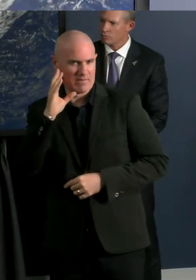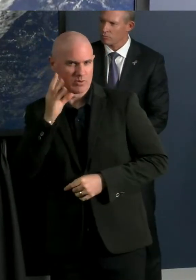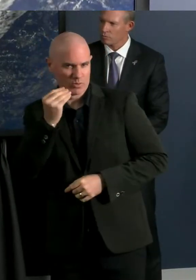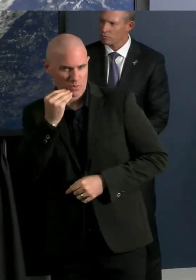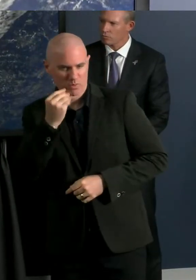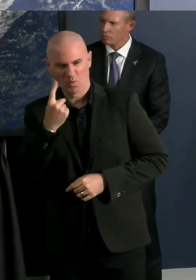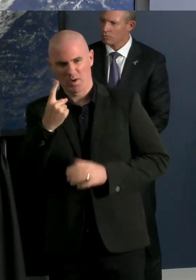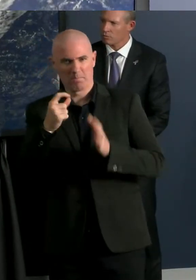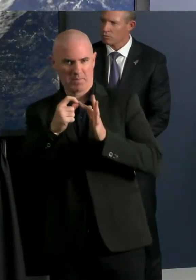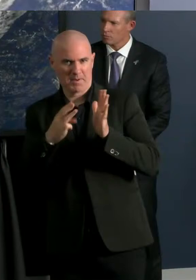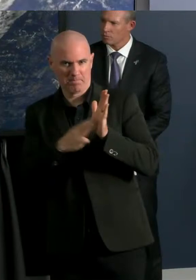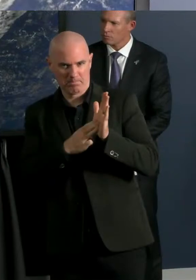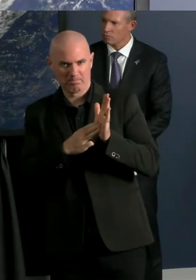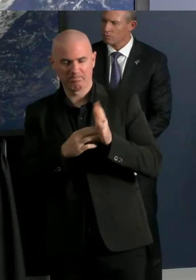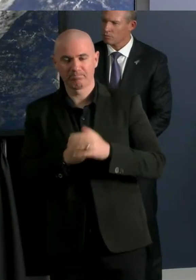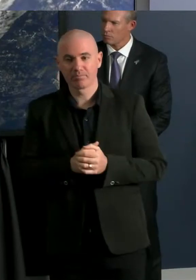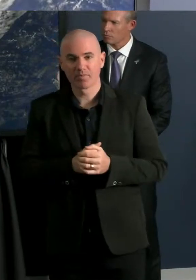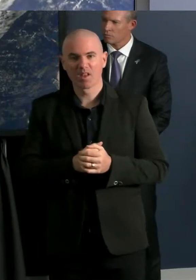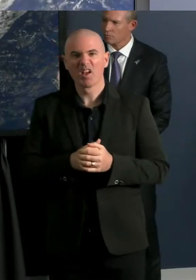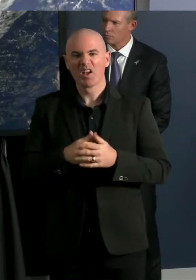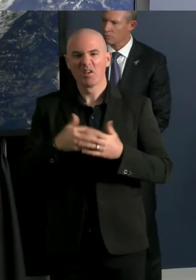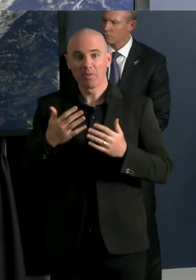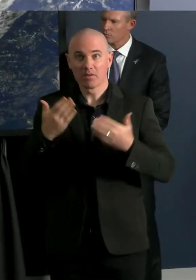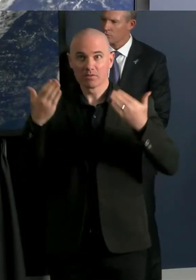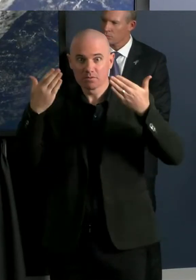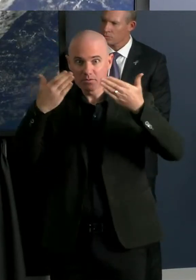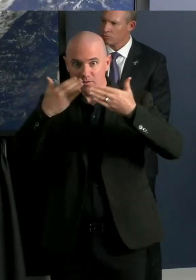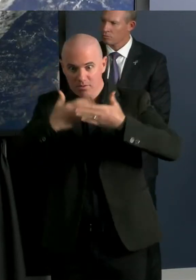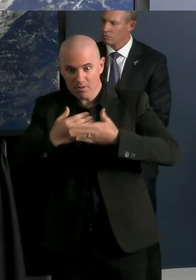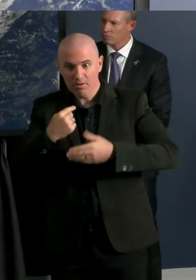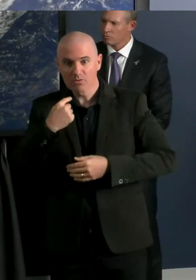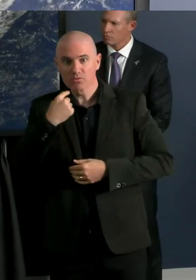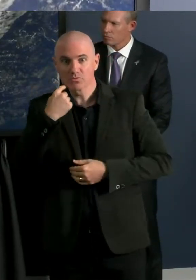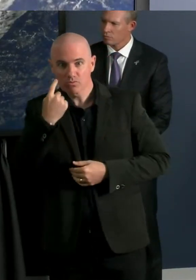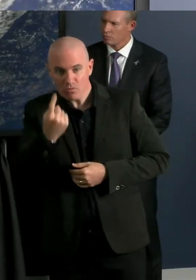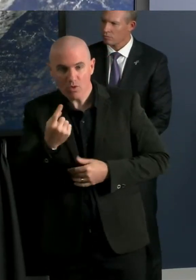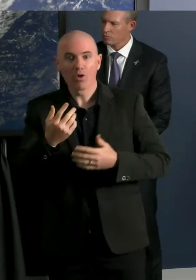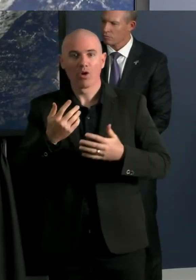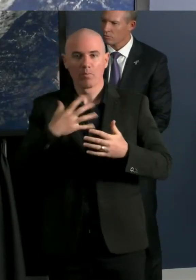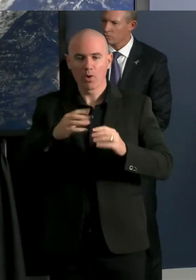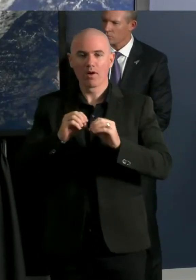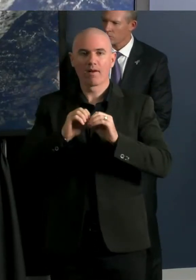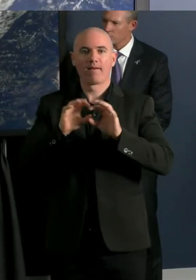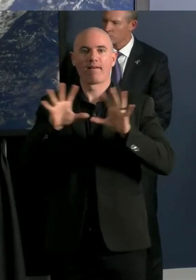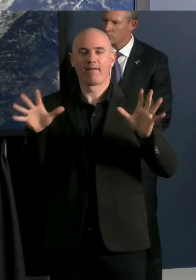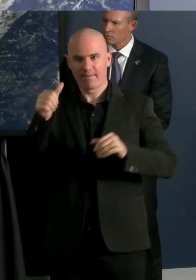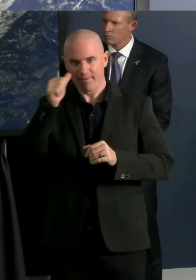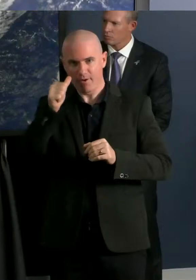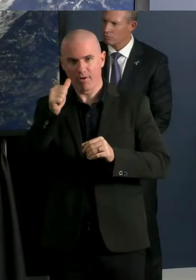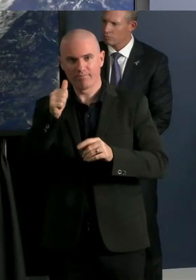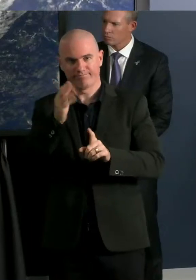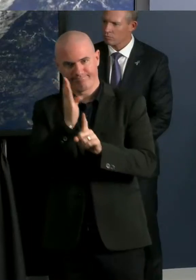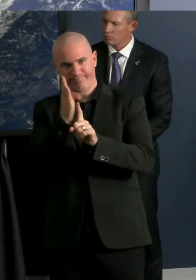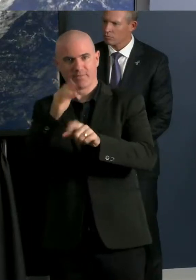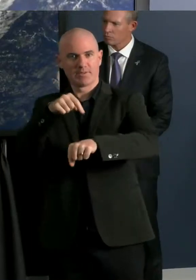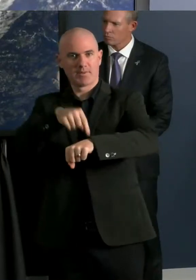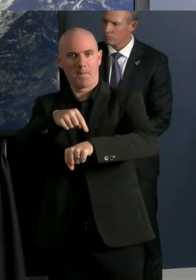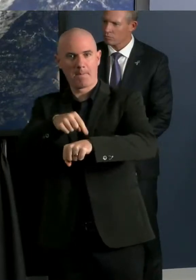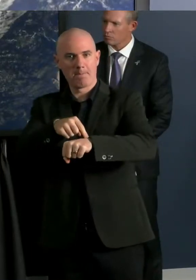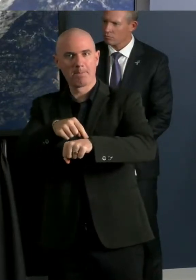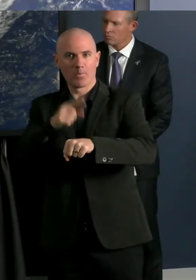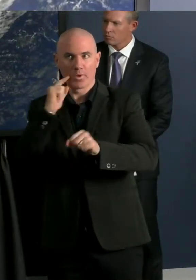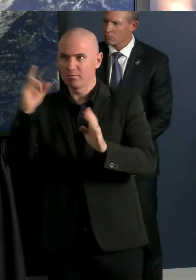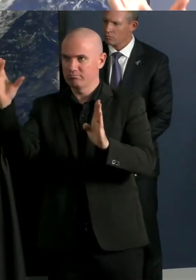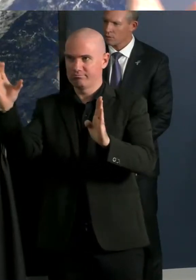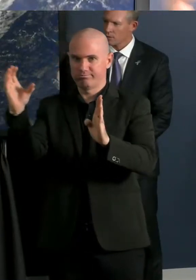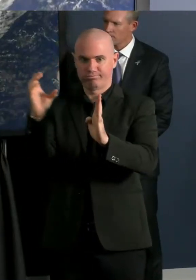this timing will come into light in the coming evenings and as we go into this evening. So we're really encouraging people in those communities